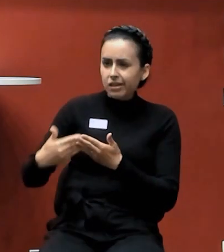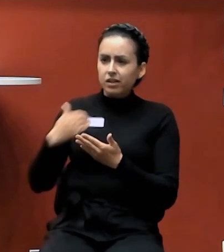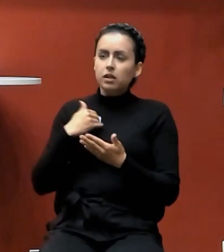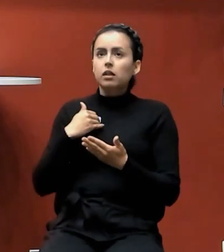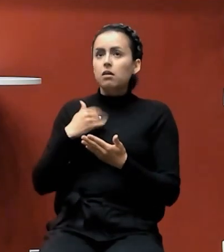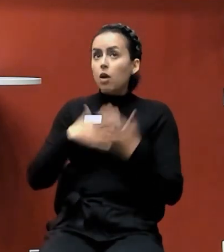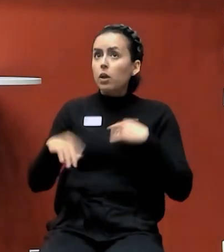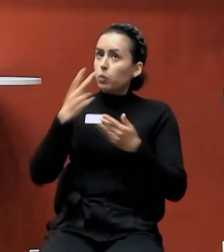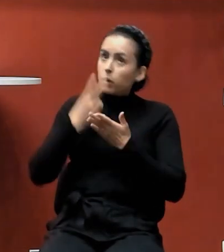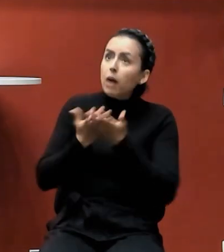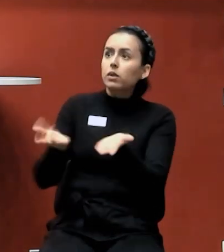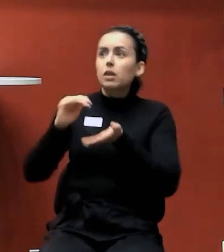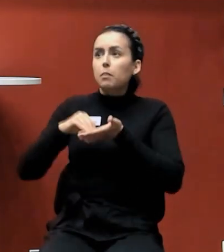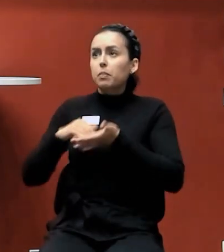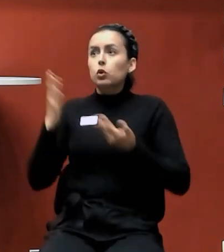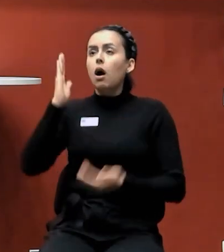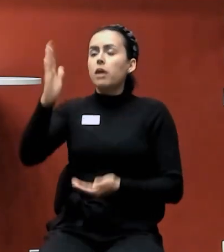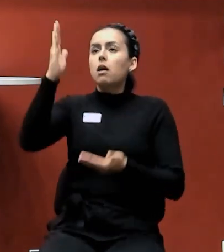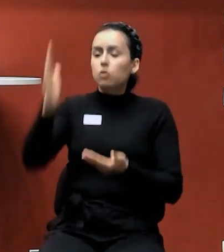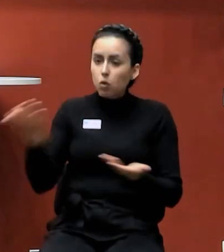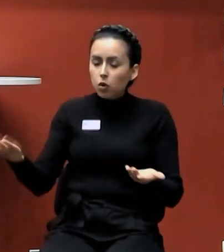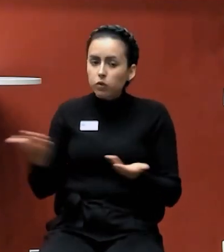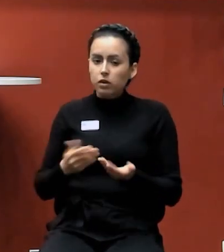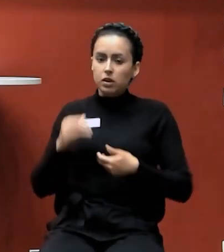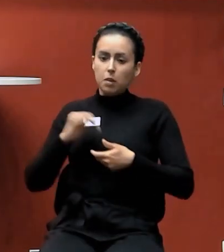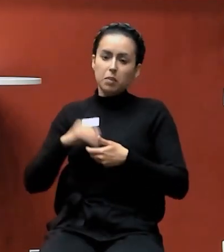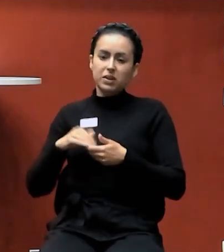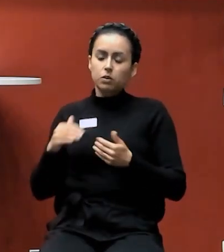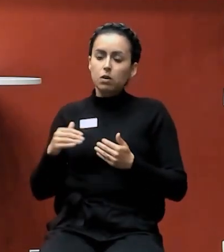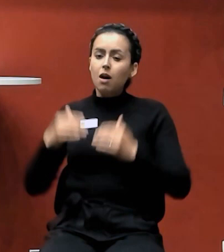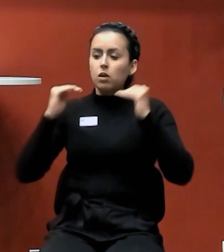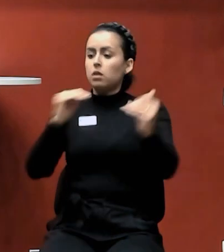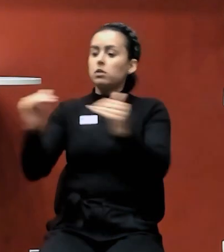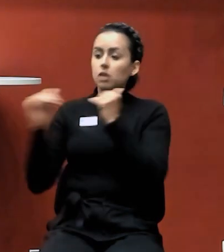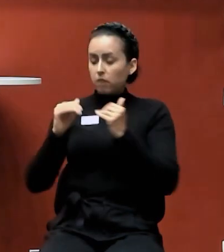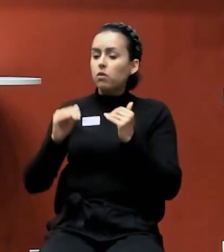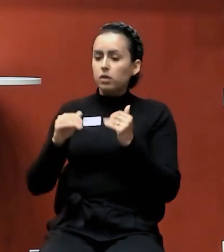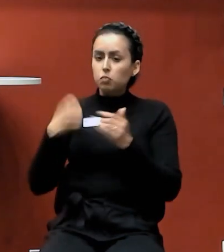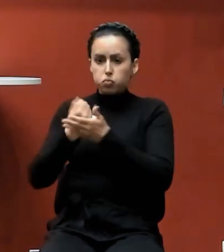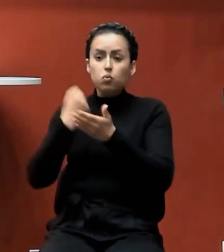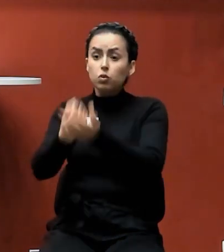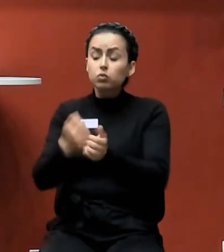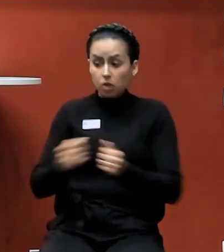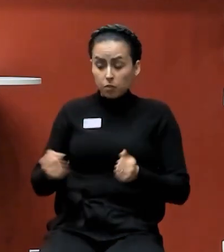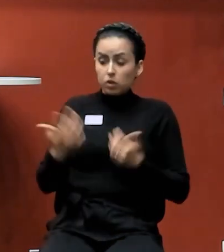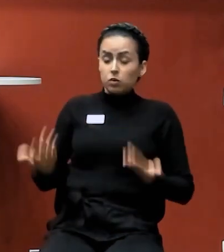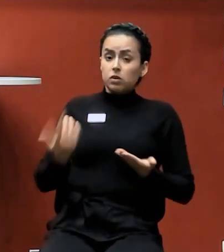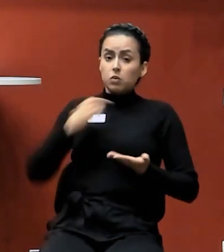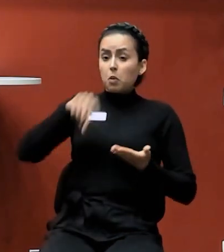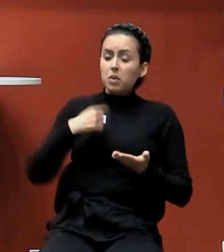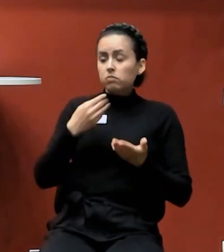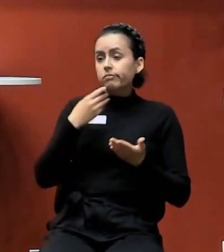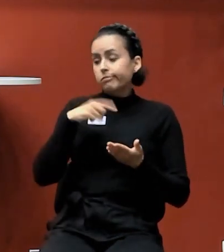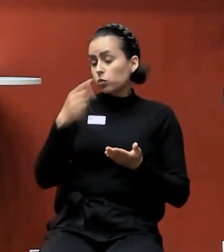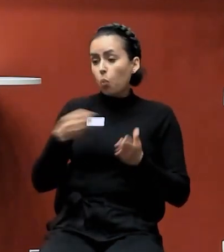or appearing as you are on the side of equality. But then oftentimes, even when we now talk about tokenism,